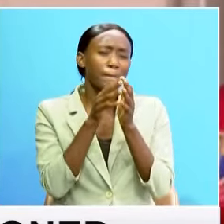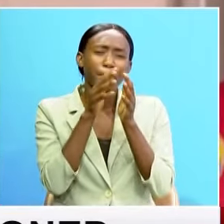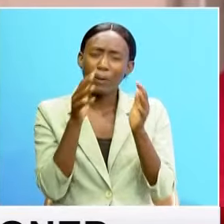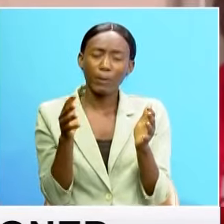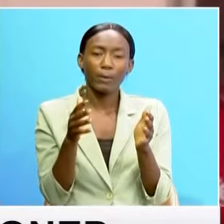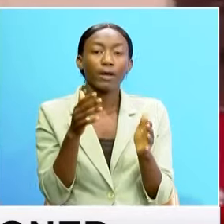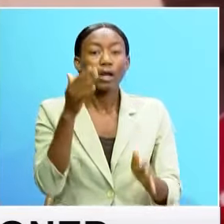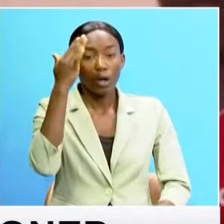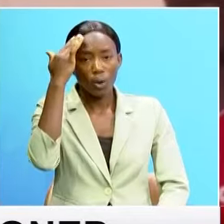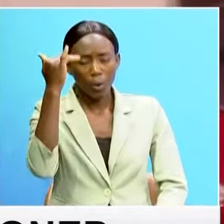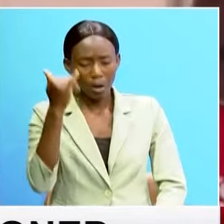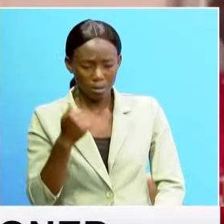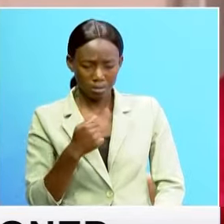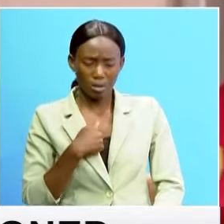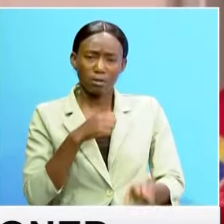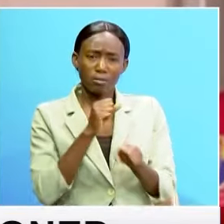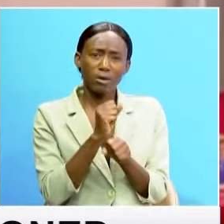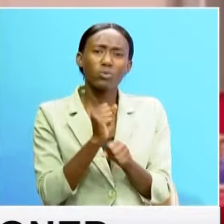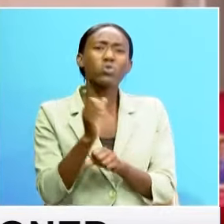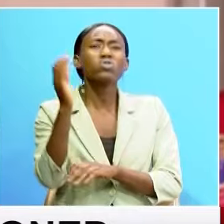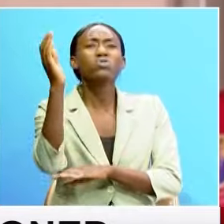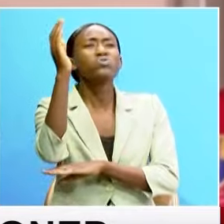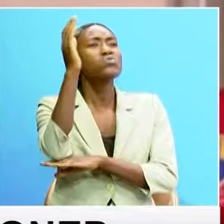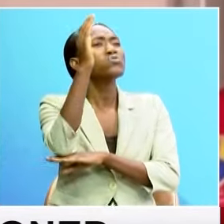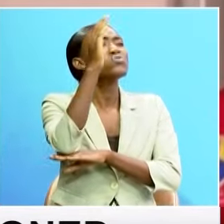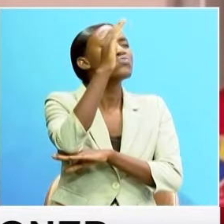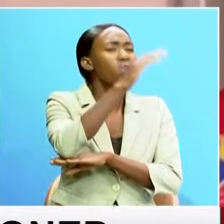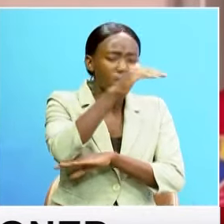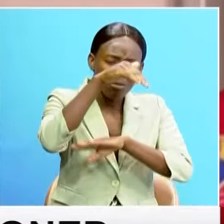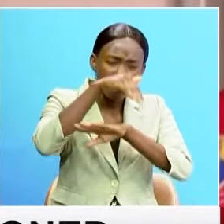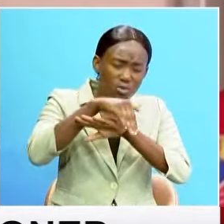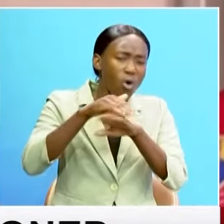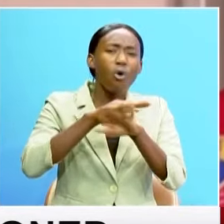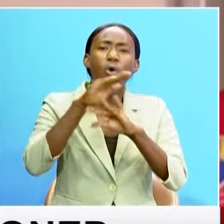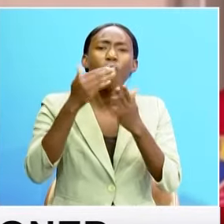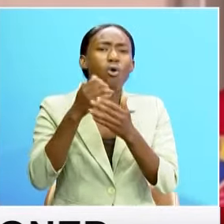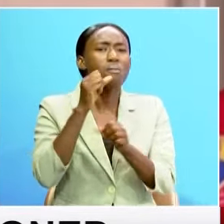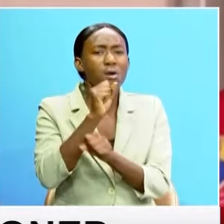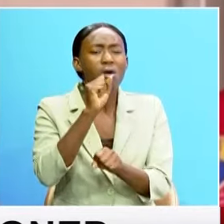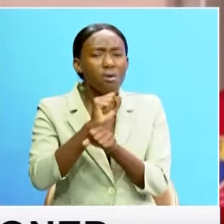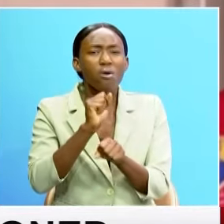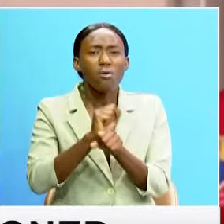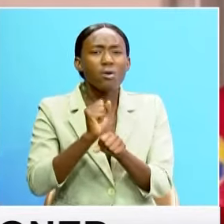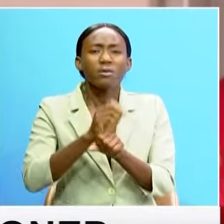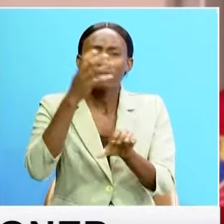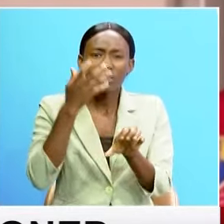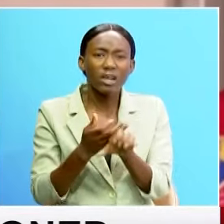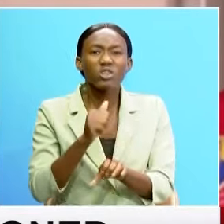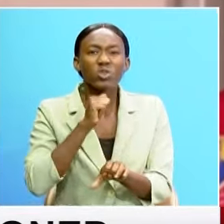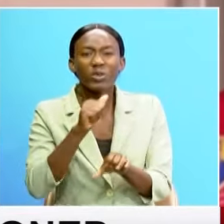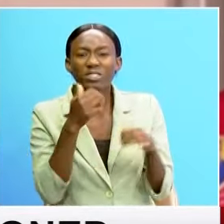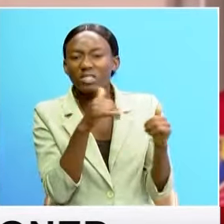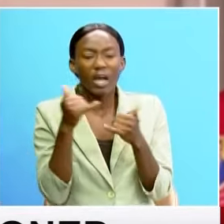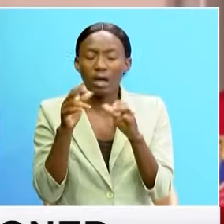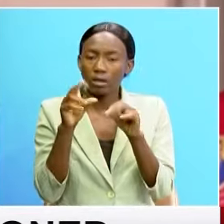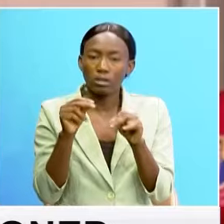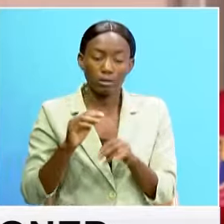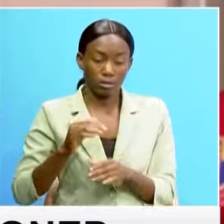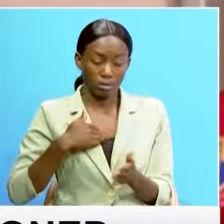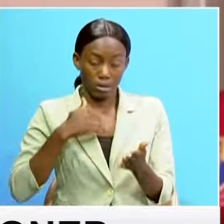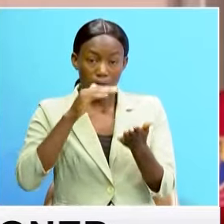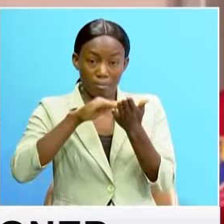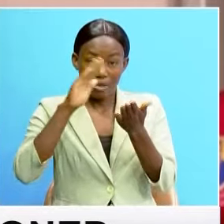That's why we work day and night. We don't believe in party after party in the UPND government. We believe in work,